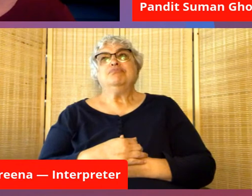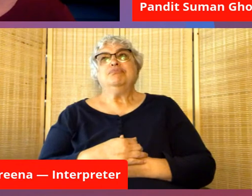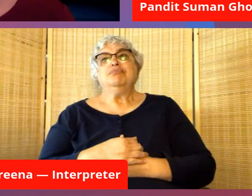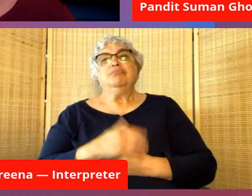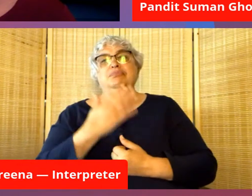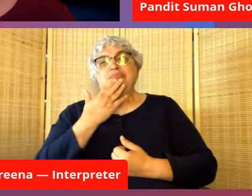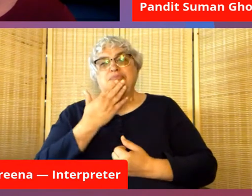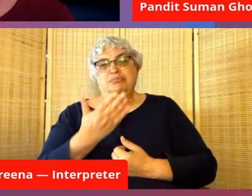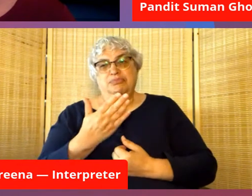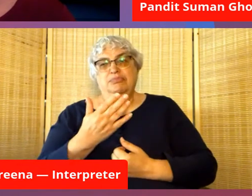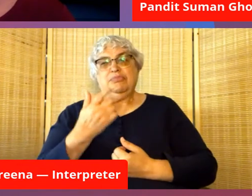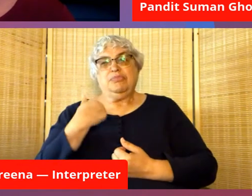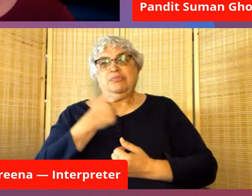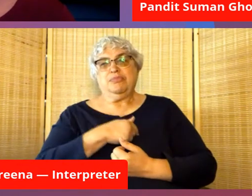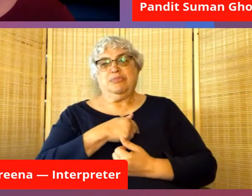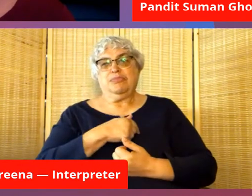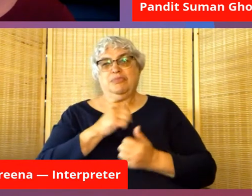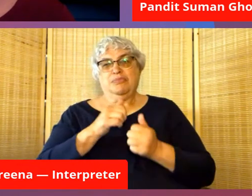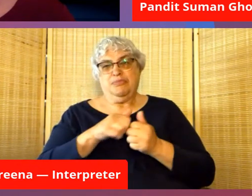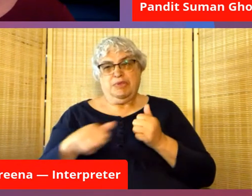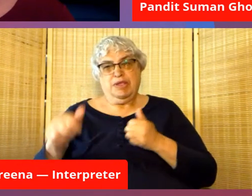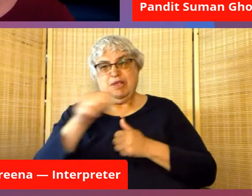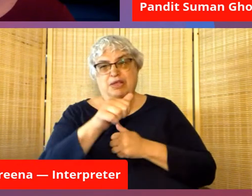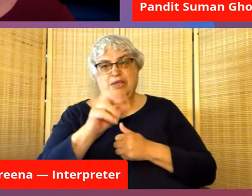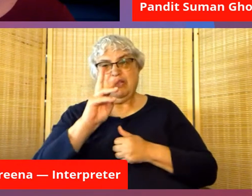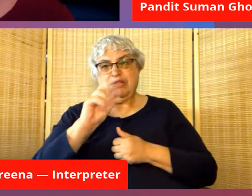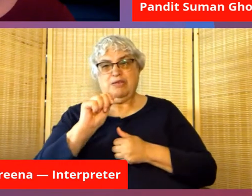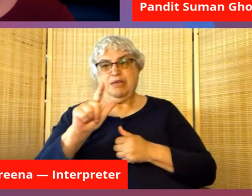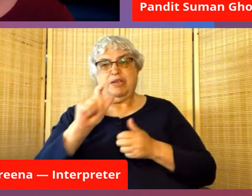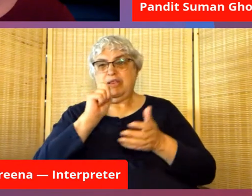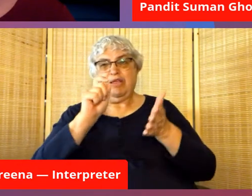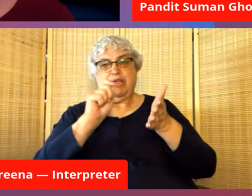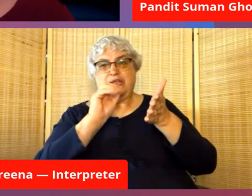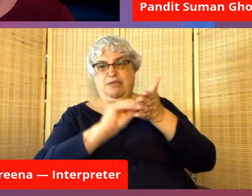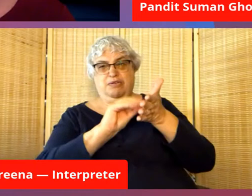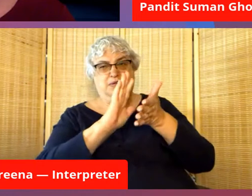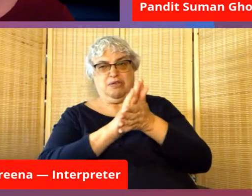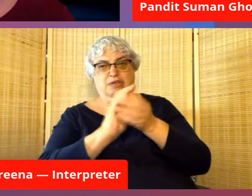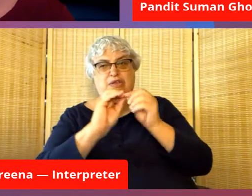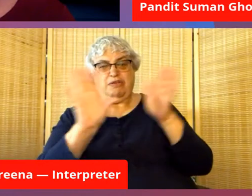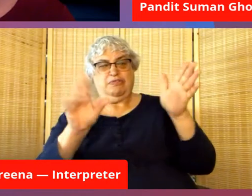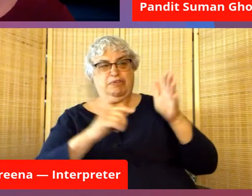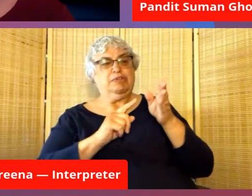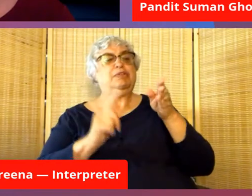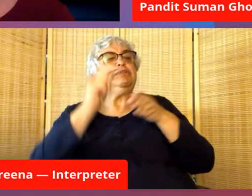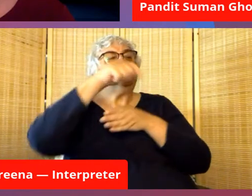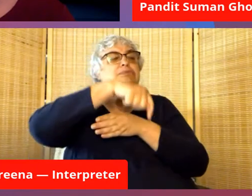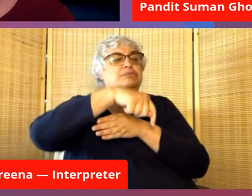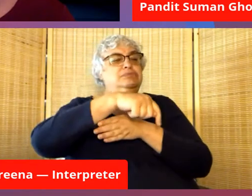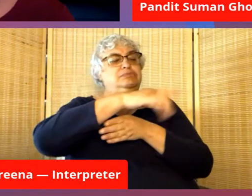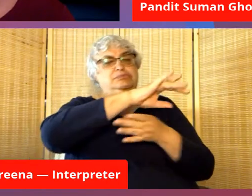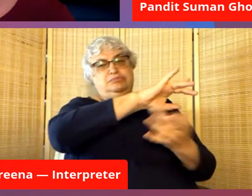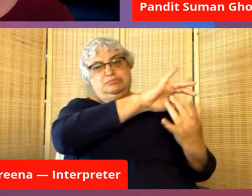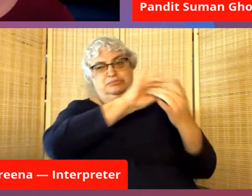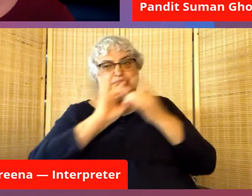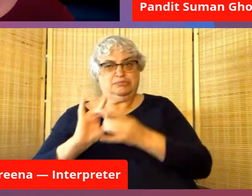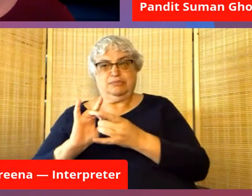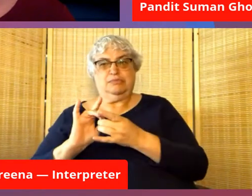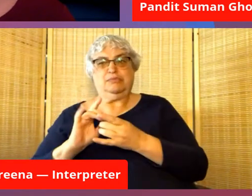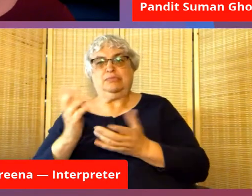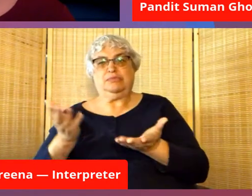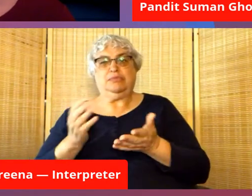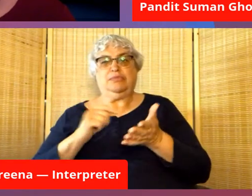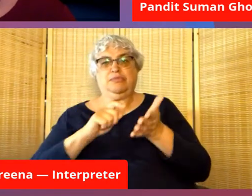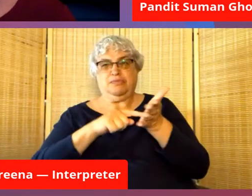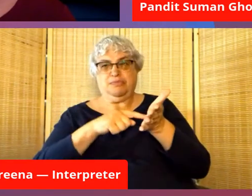things which are beyond the wall, not written on the wall, but which are as relevant as what is written there on the